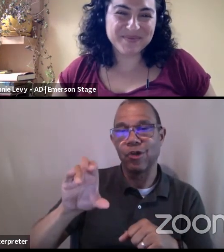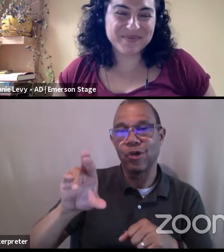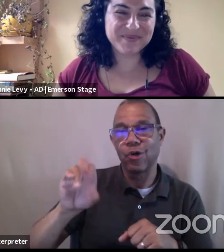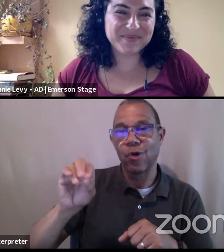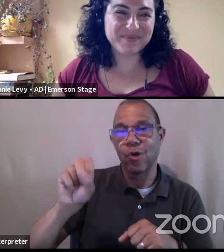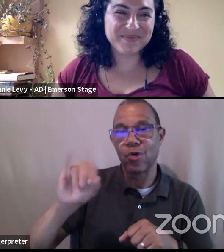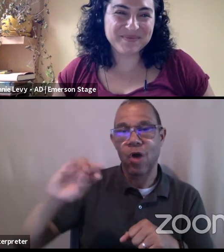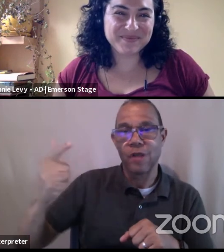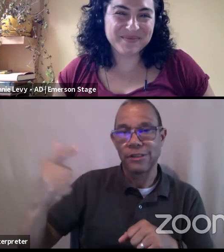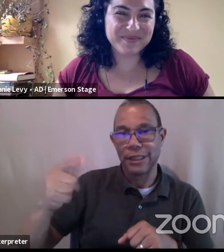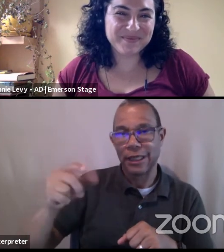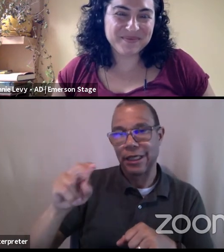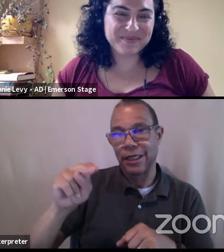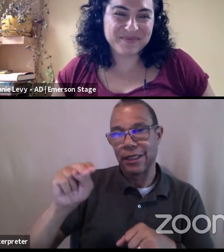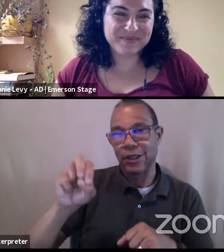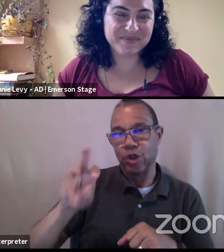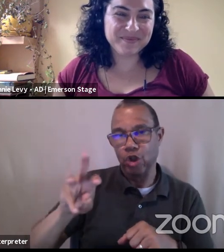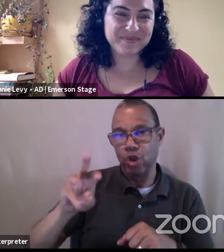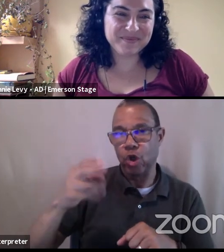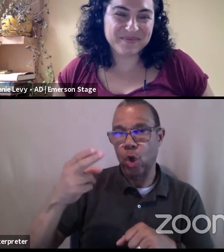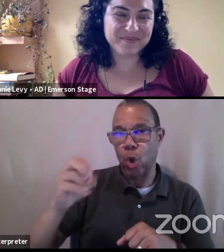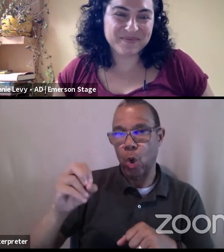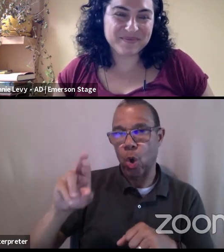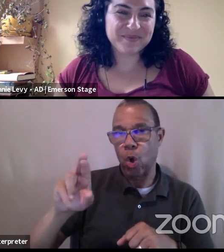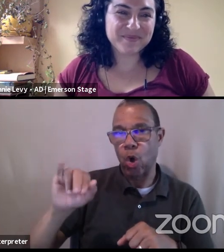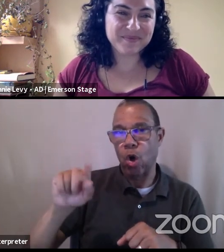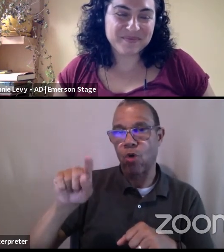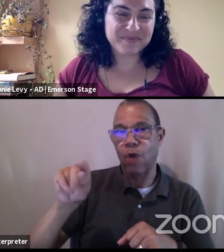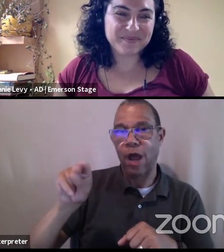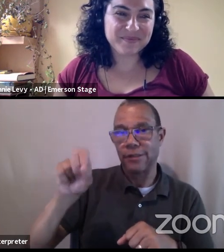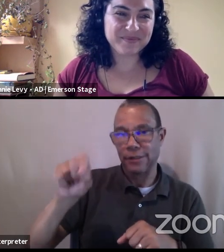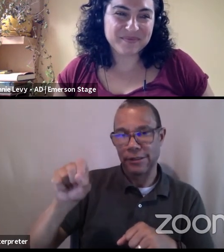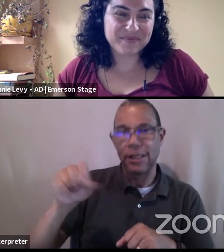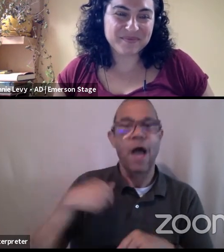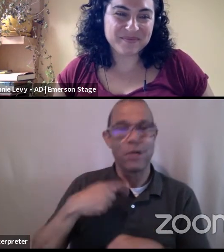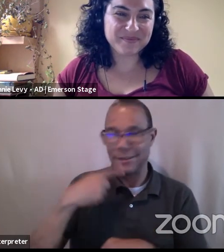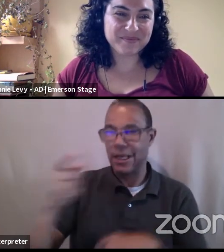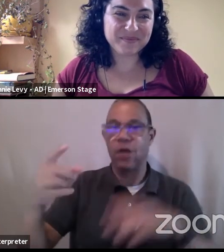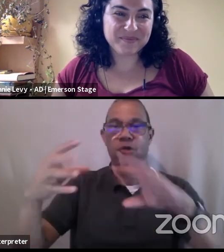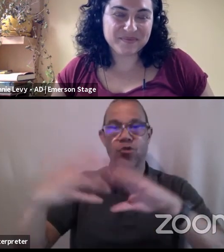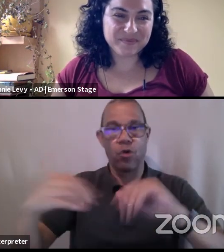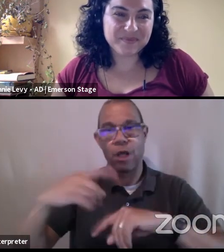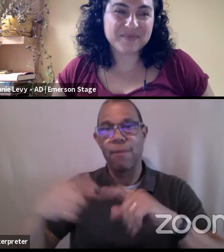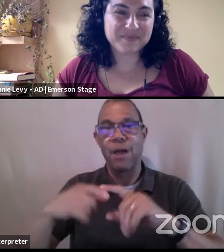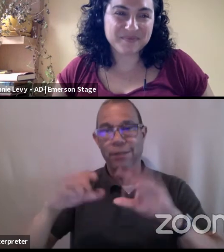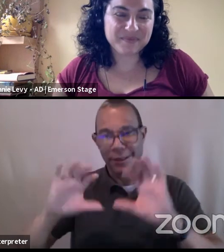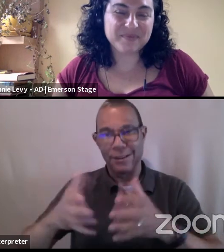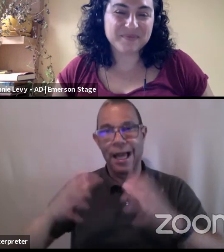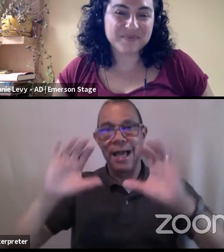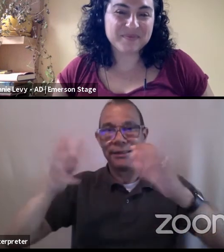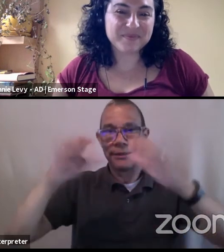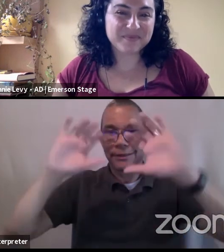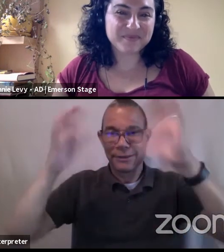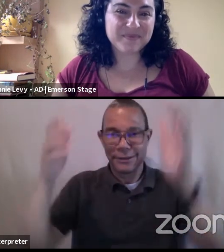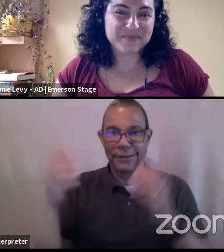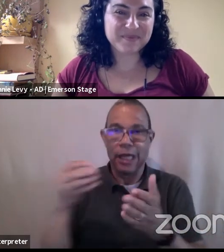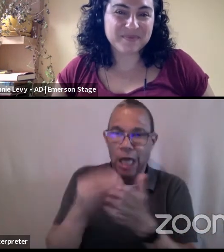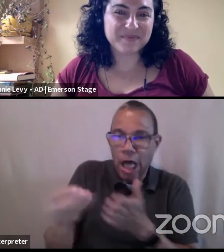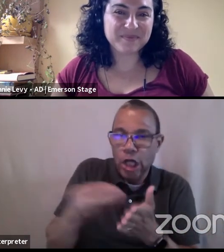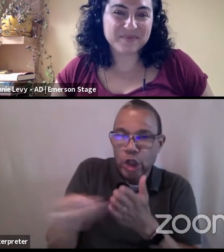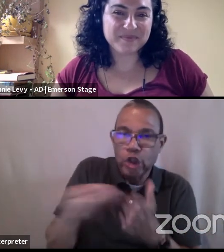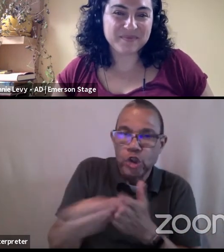want to tell a story about uh class and uh consumerism uh in contemporary